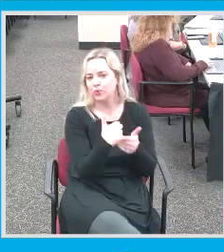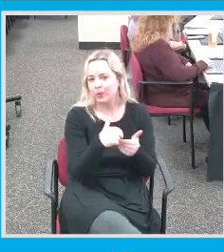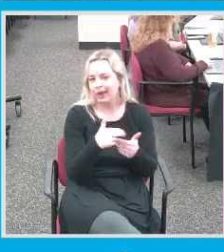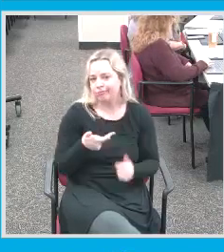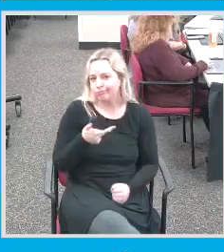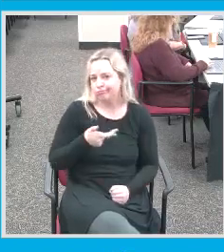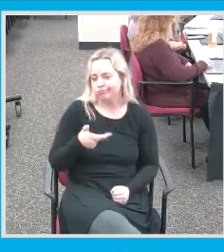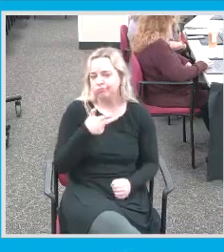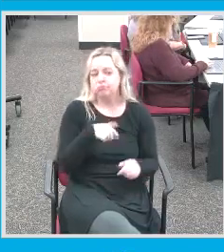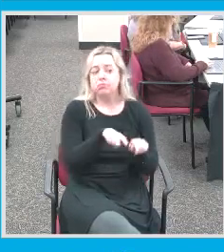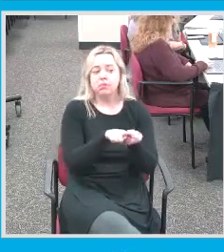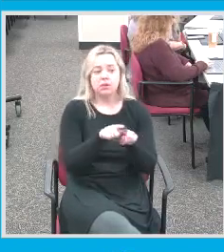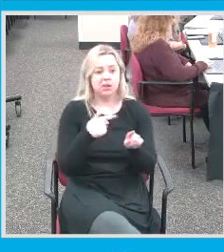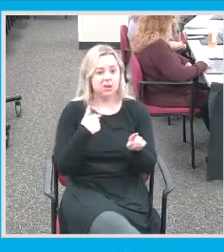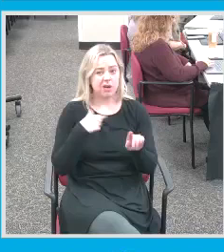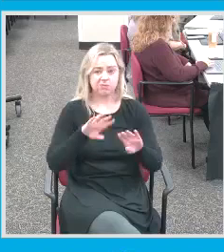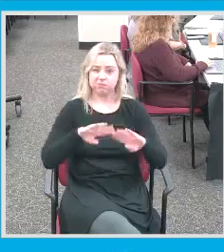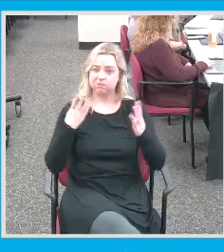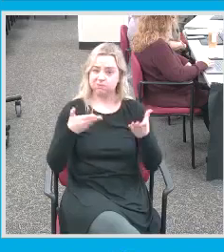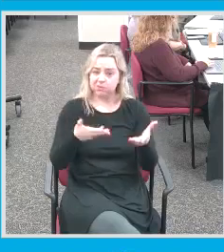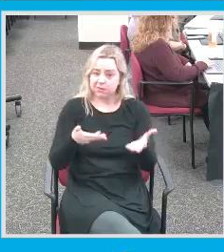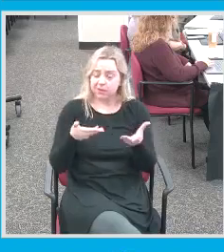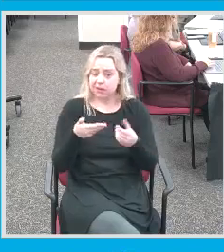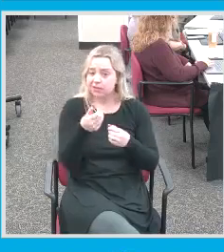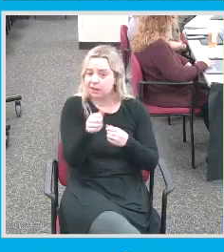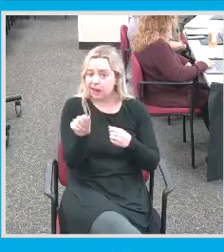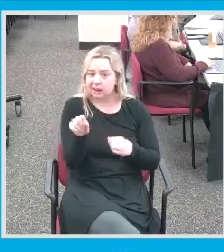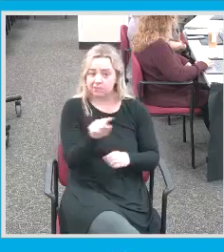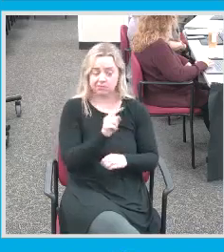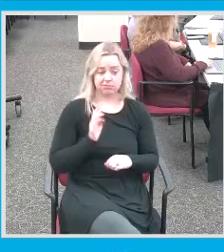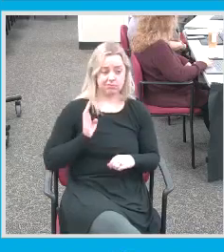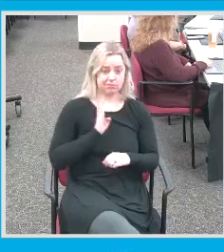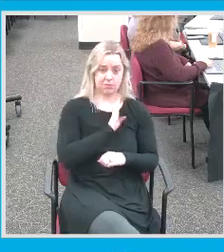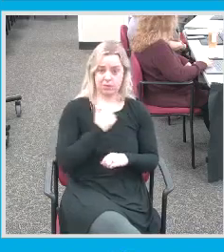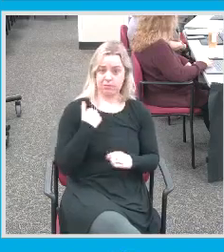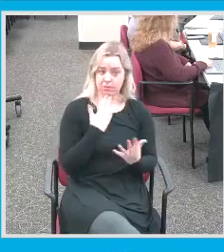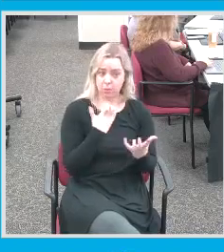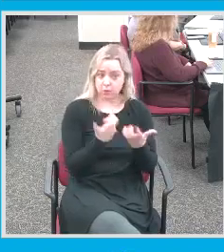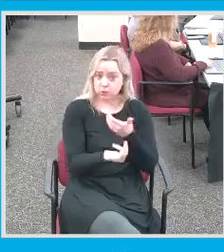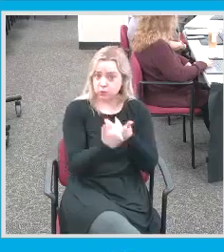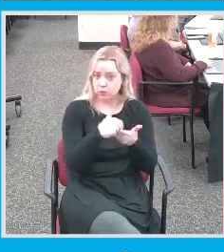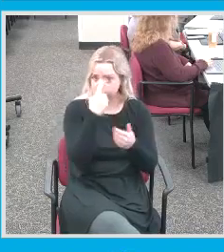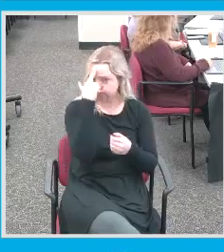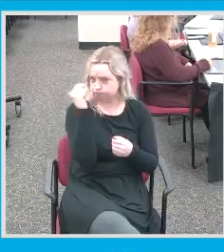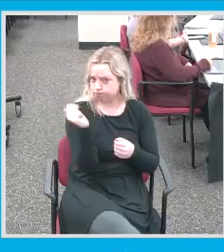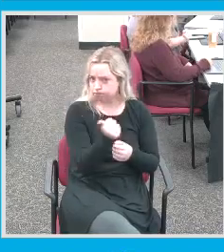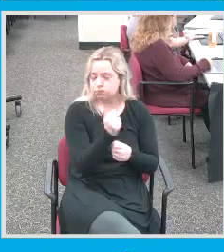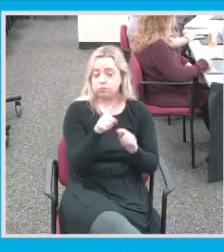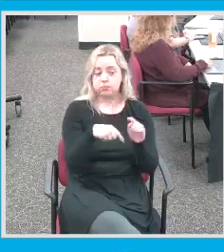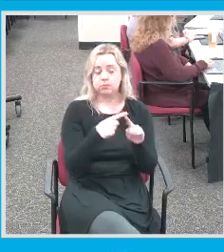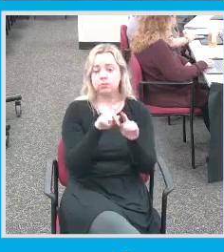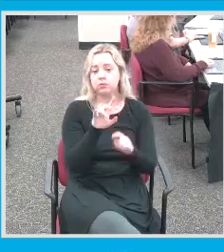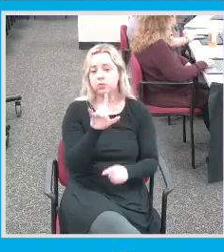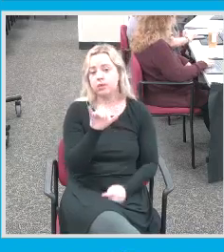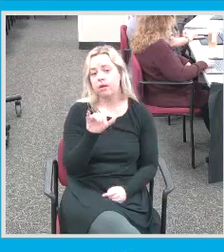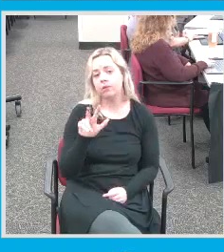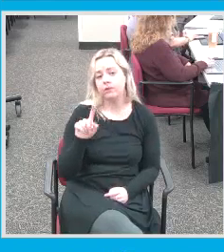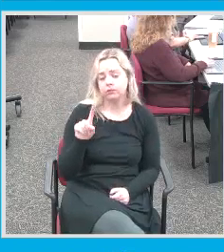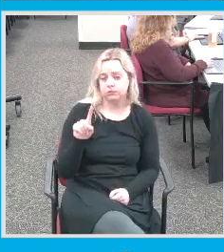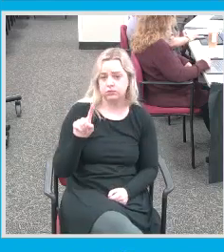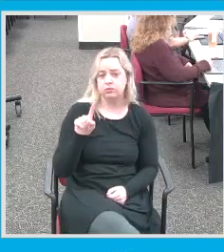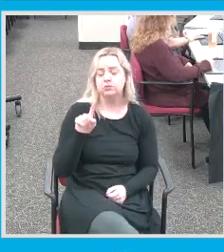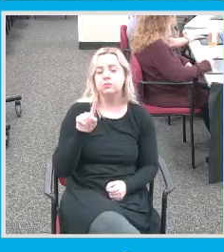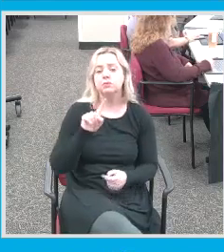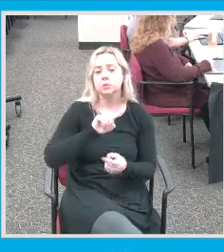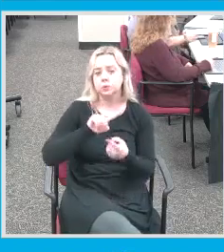also invite any other board members to attend the conference. I believe it's July 31st